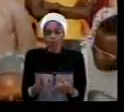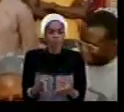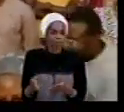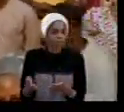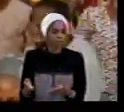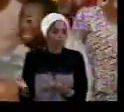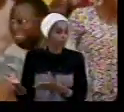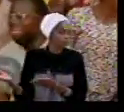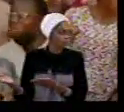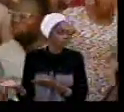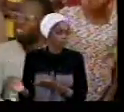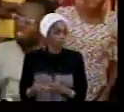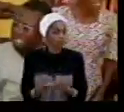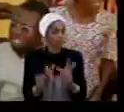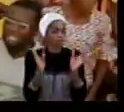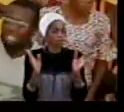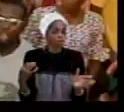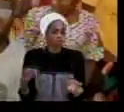God.